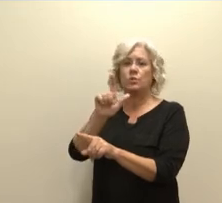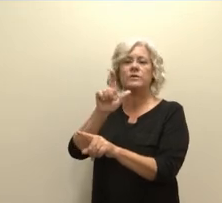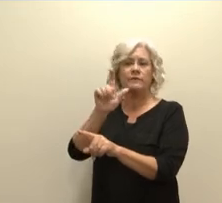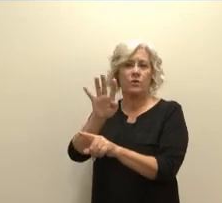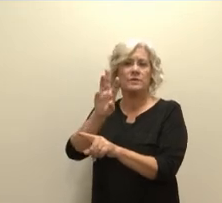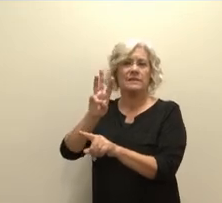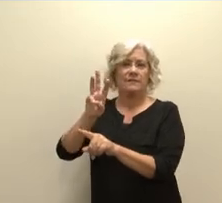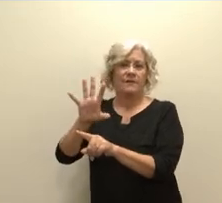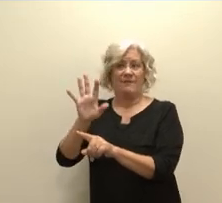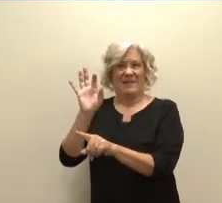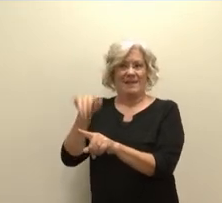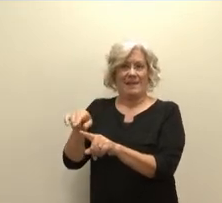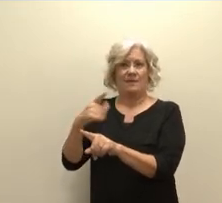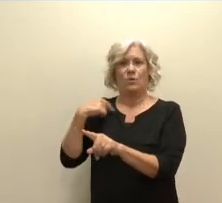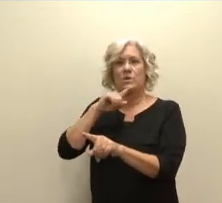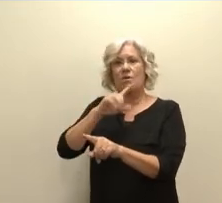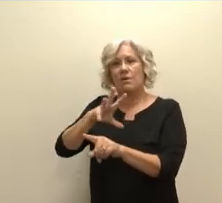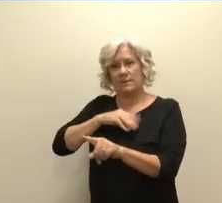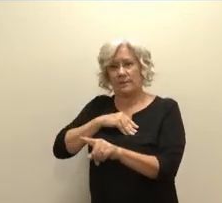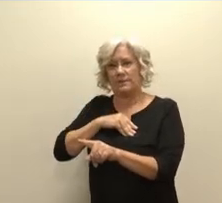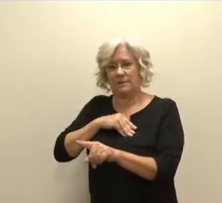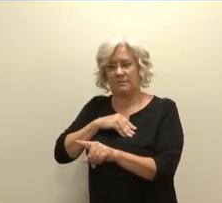$1.30 to $24.65 that we are adopting.